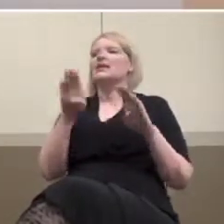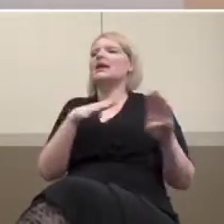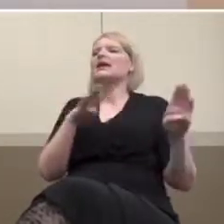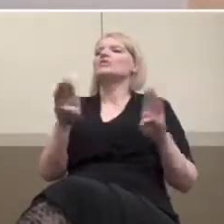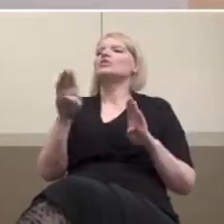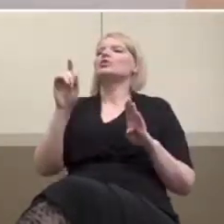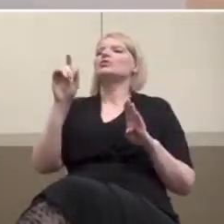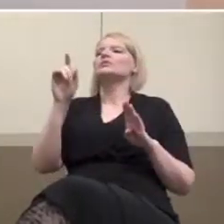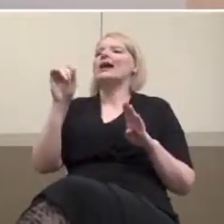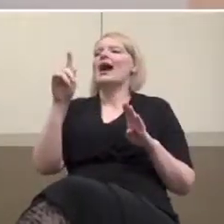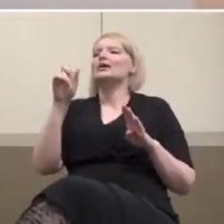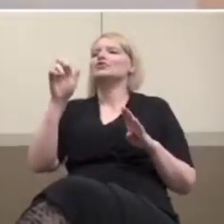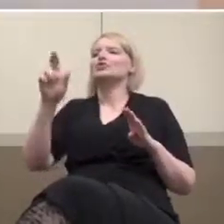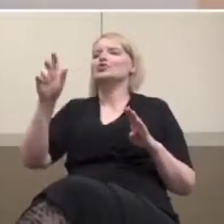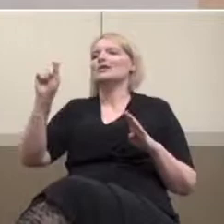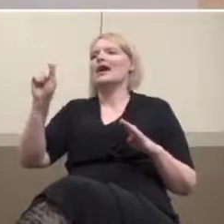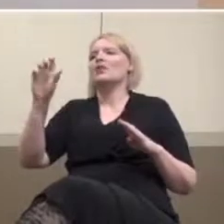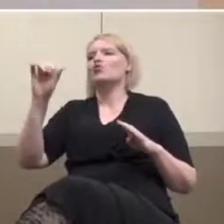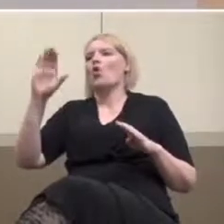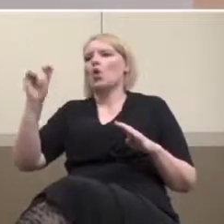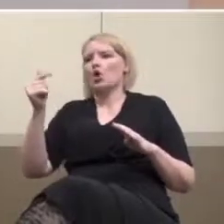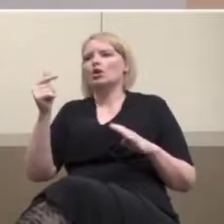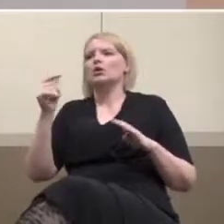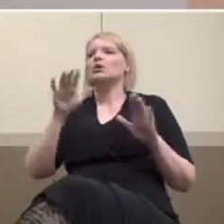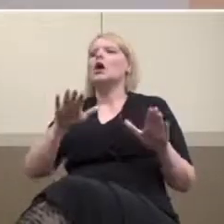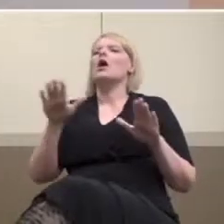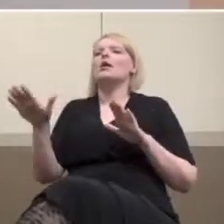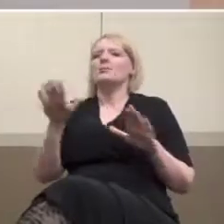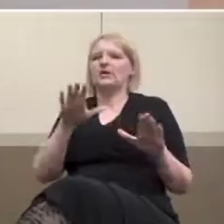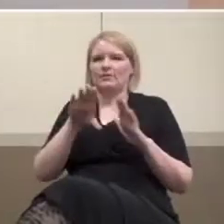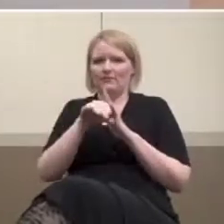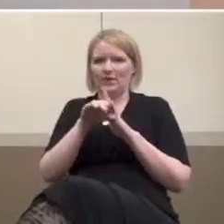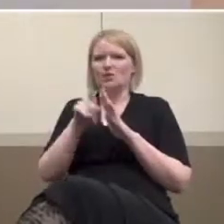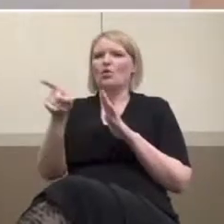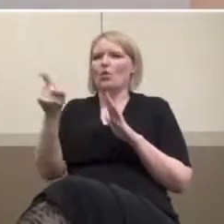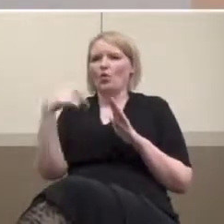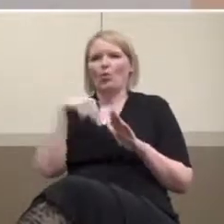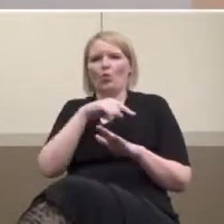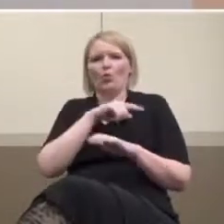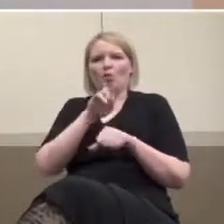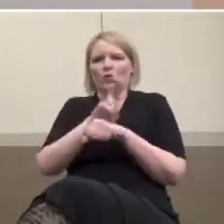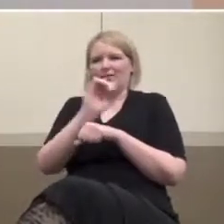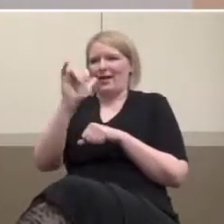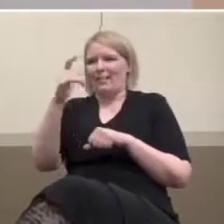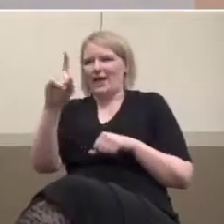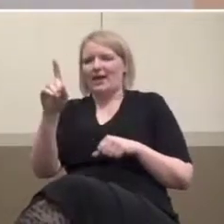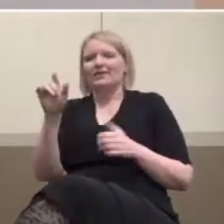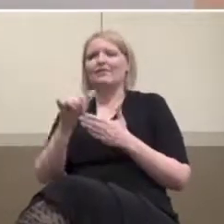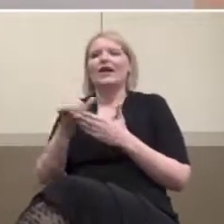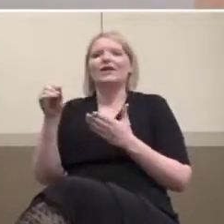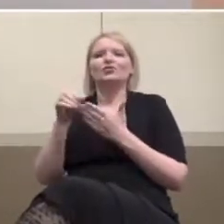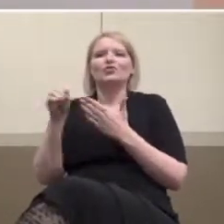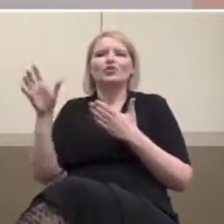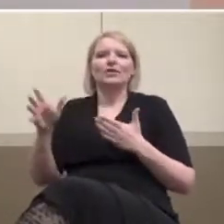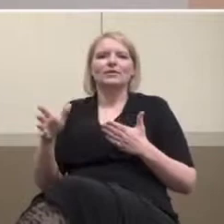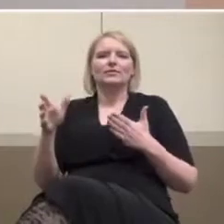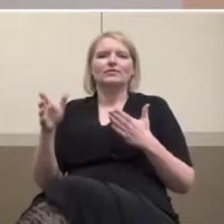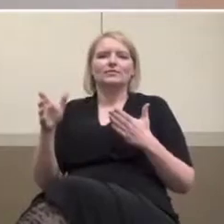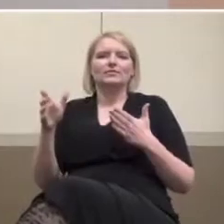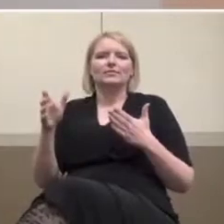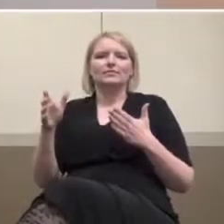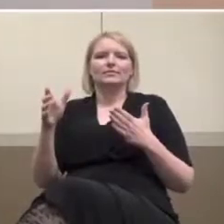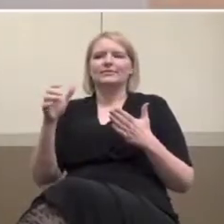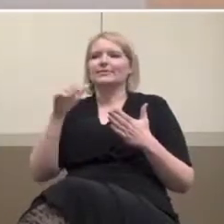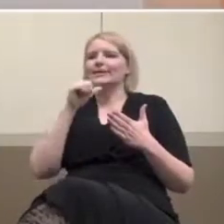behaviordoctor.org, and she has those calming videos. So I would put that on the iPad. I mean, this student wasn't someone who was going to take it and whip it across the classroom. She was